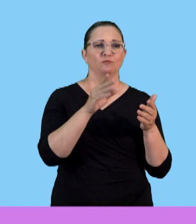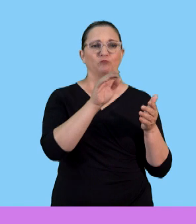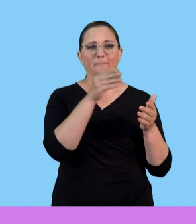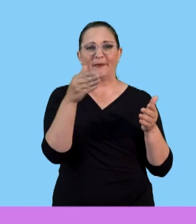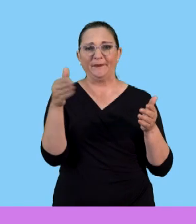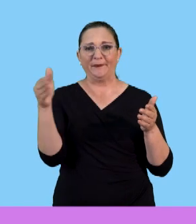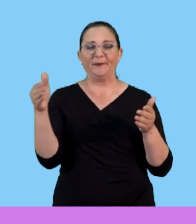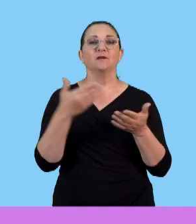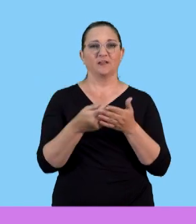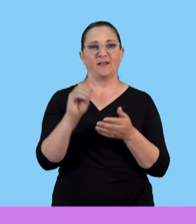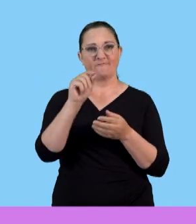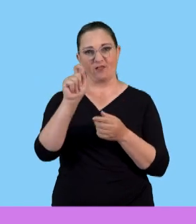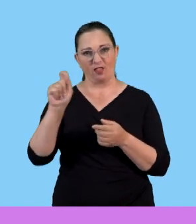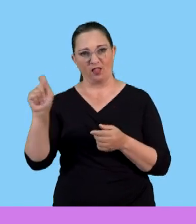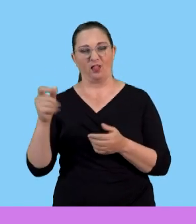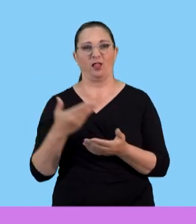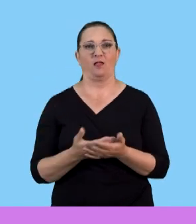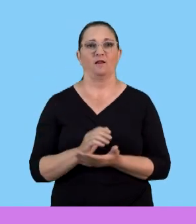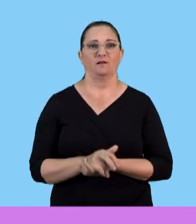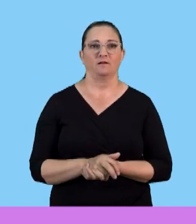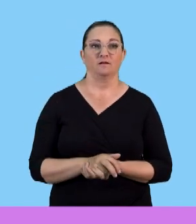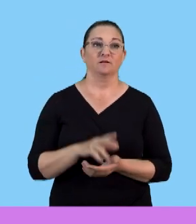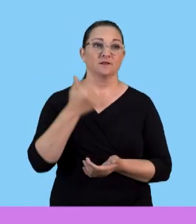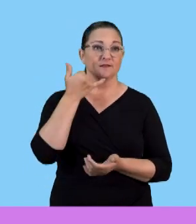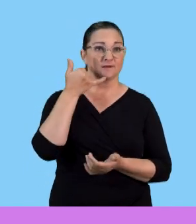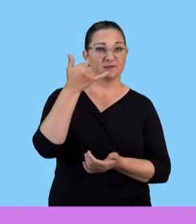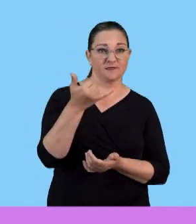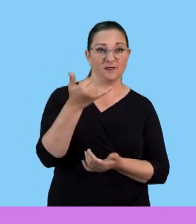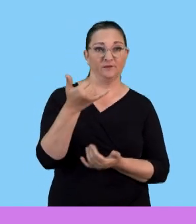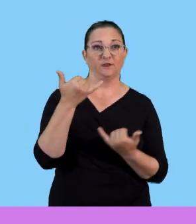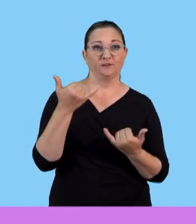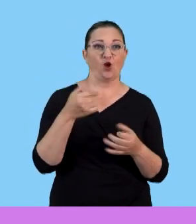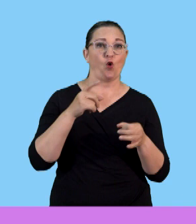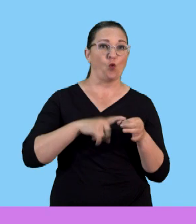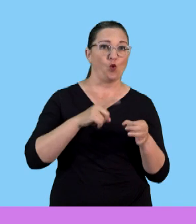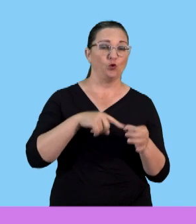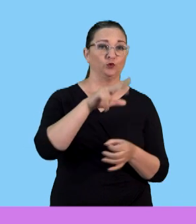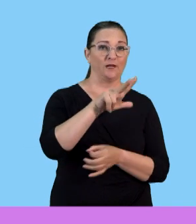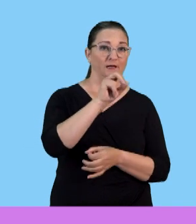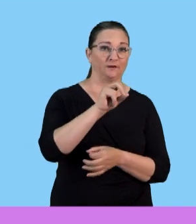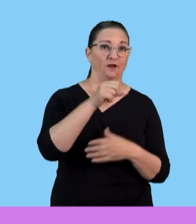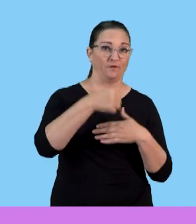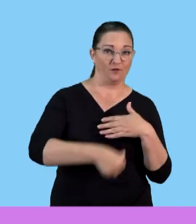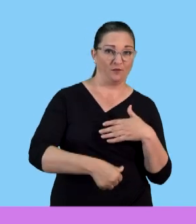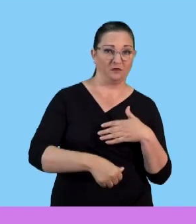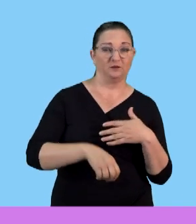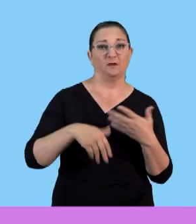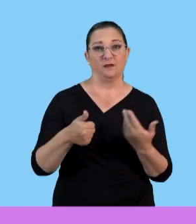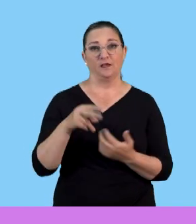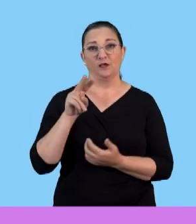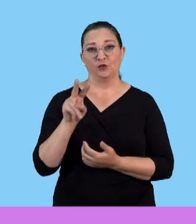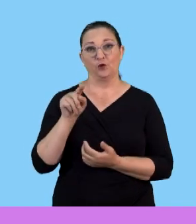values on a table. Now, looking at this example, it says a cell phone provider quoted 80 Rand per month